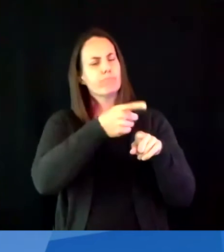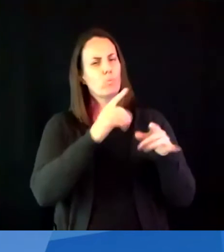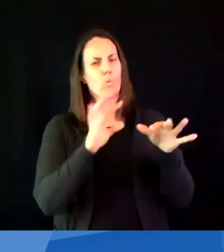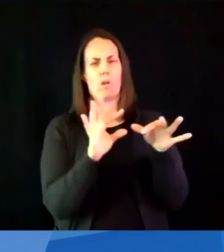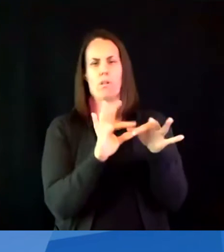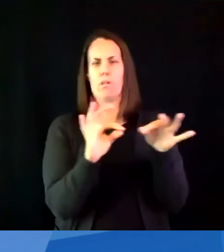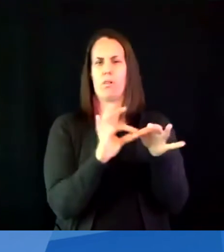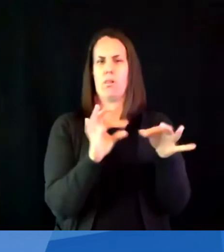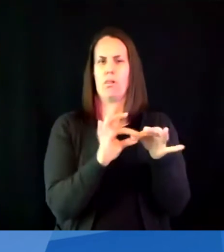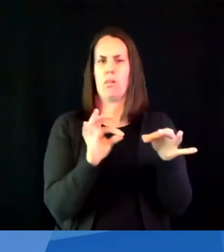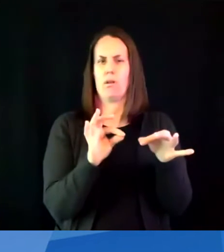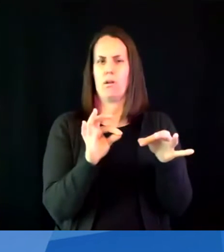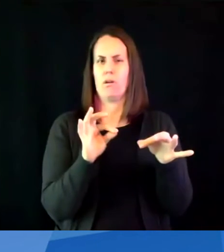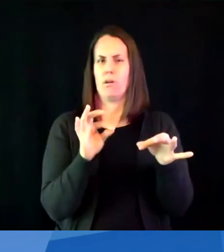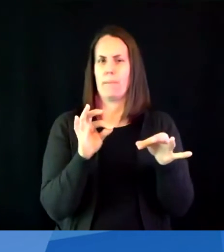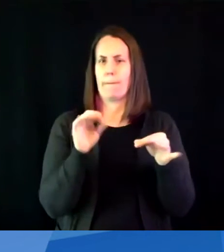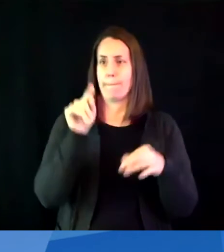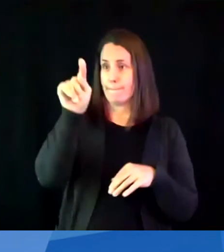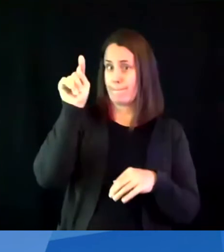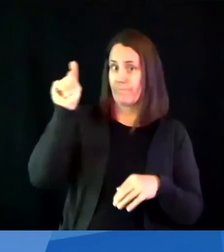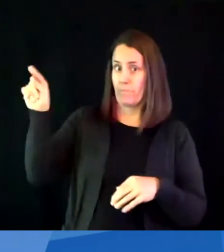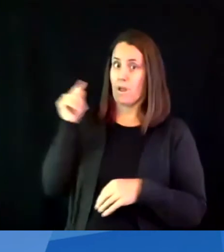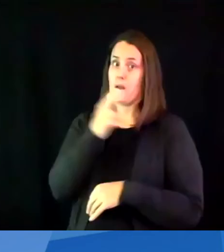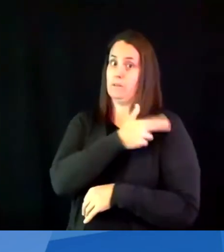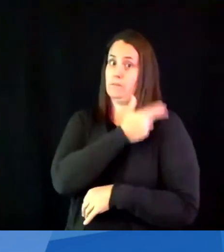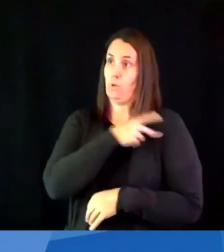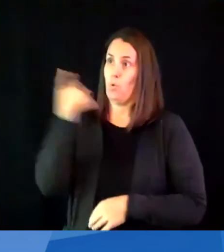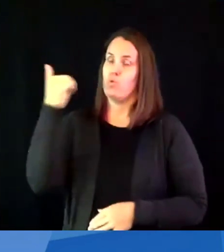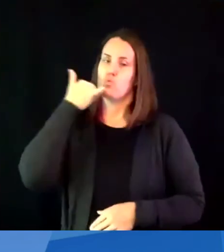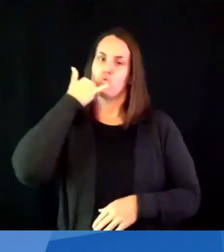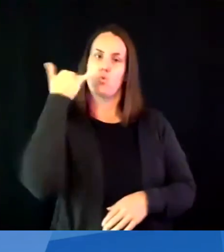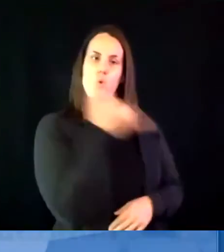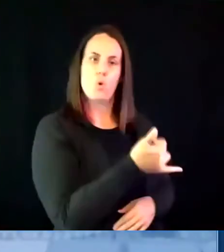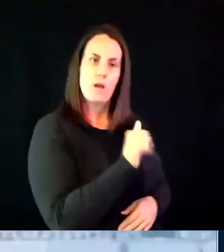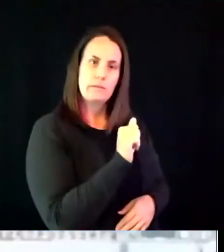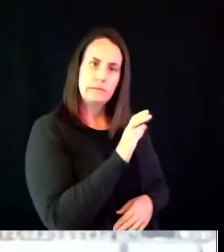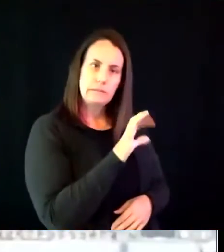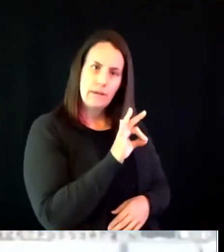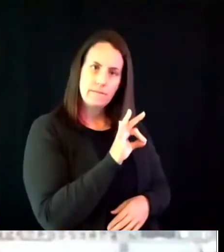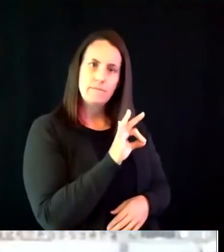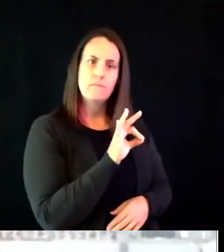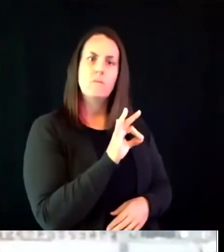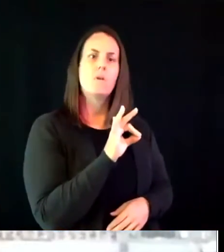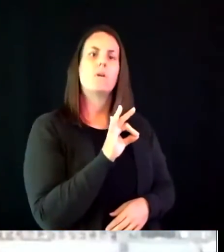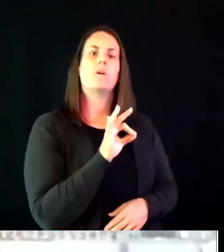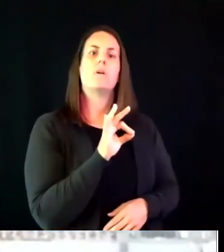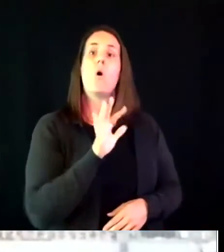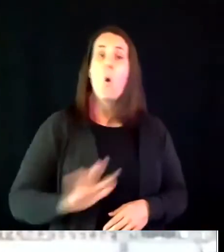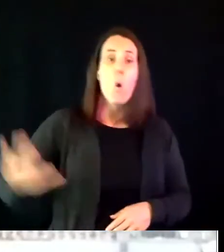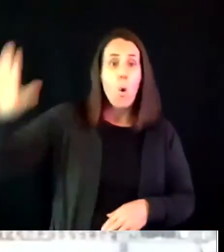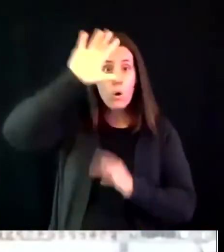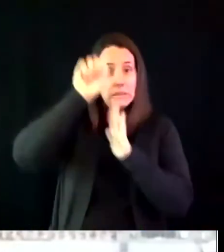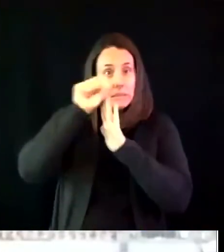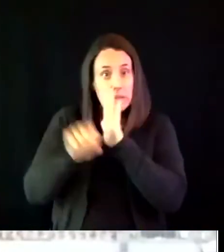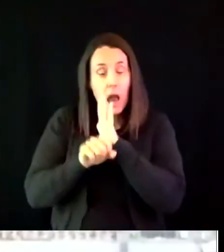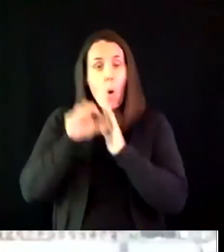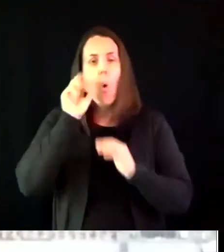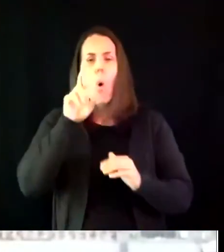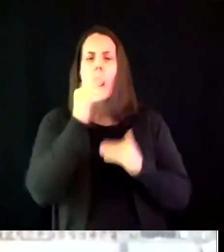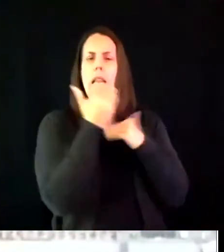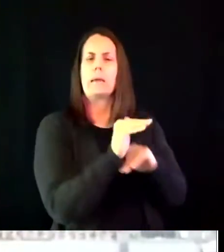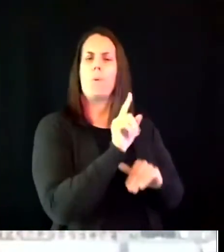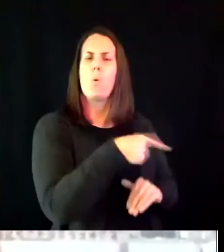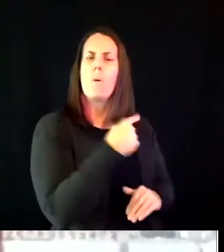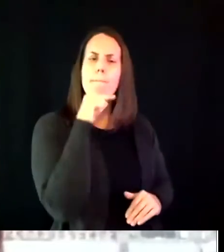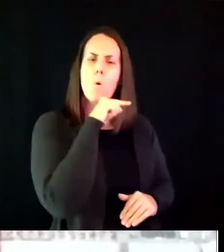as the Milwaukee area or the entire state? It's all over the United States. I'm sorry, all over the state of Wisconsin.